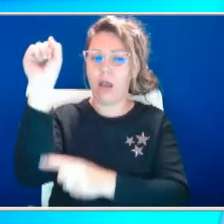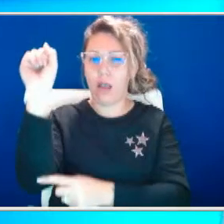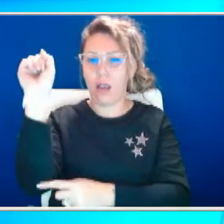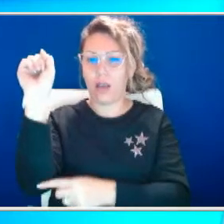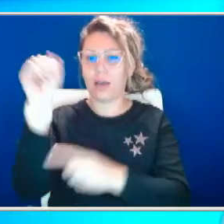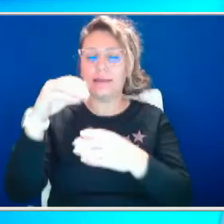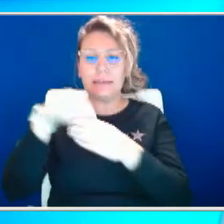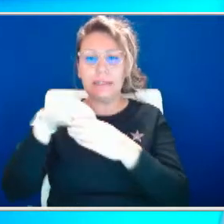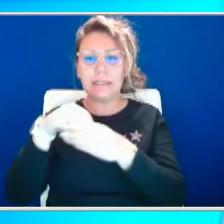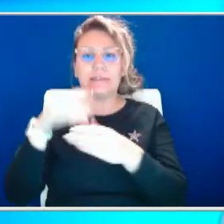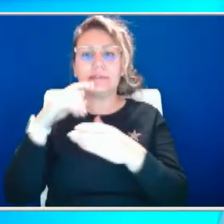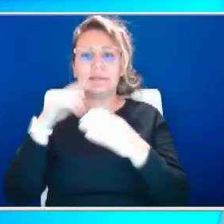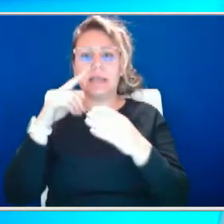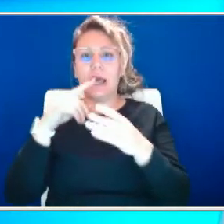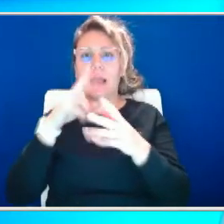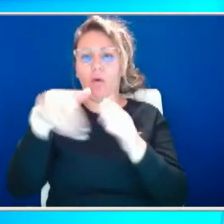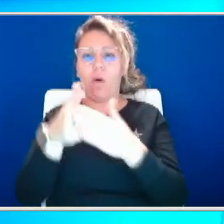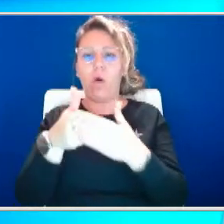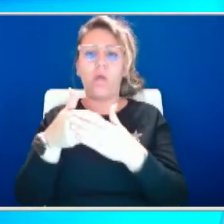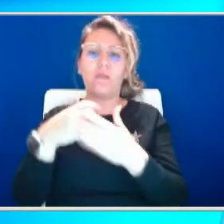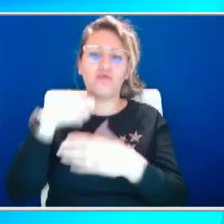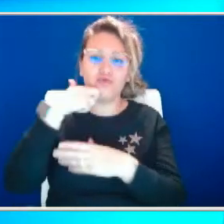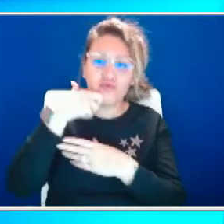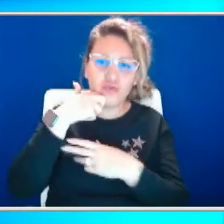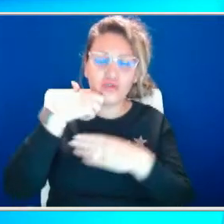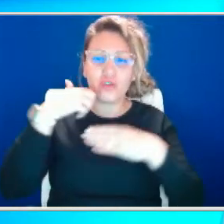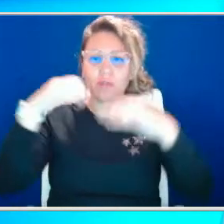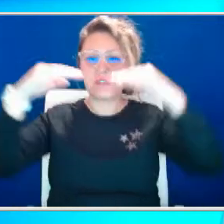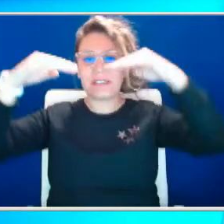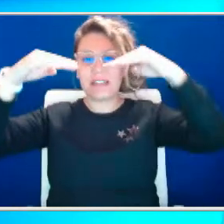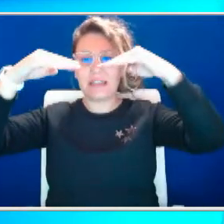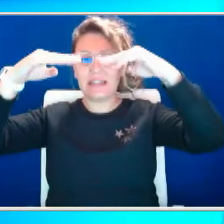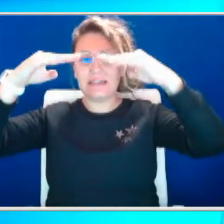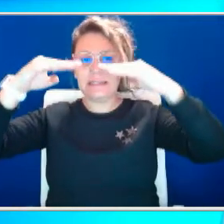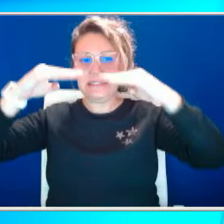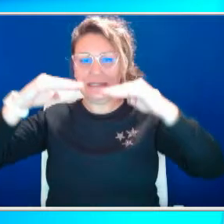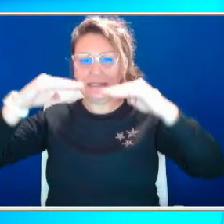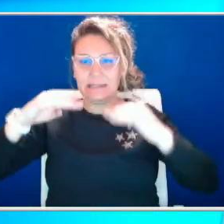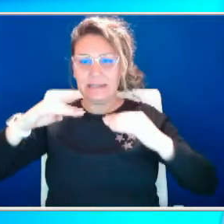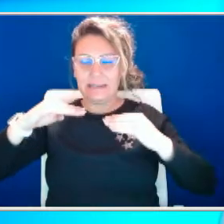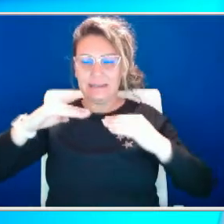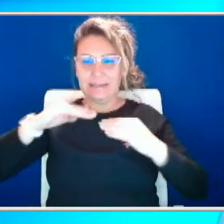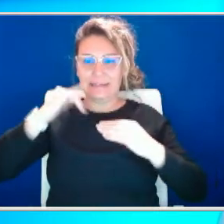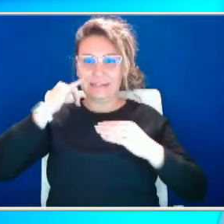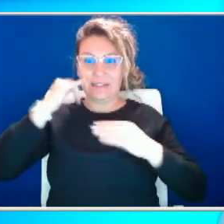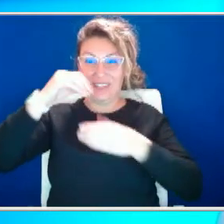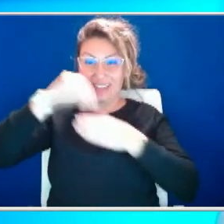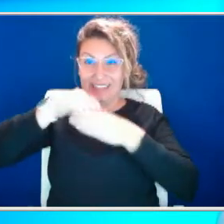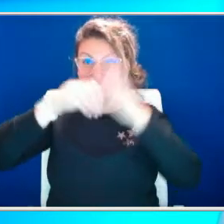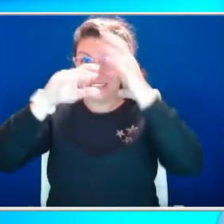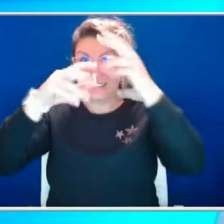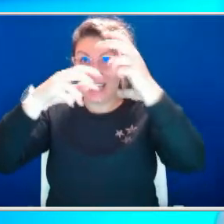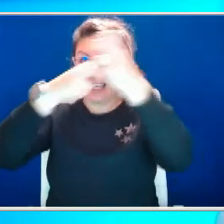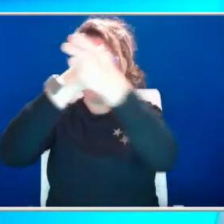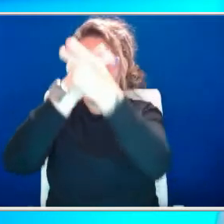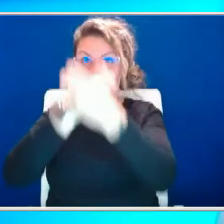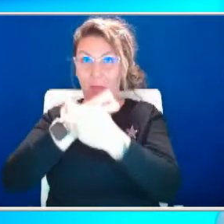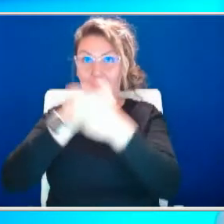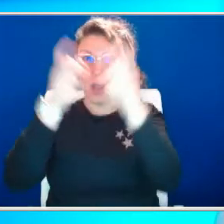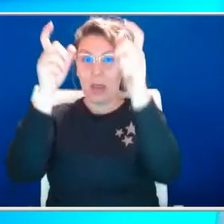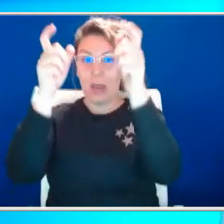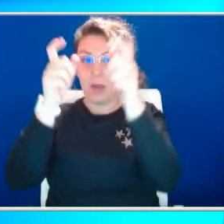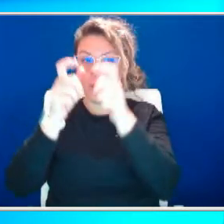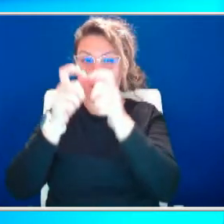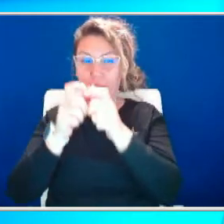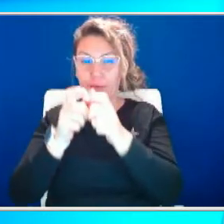and the discs and all those kind of things. In certain people, if that internal canal starts to narrow, and